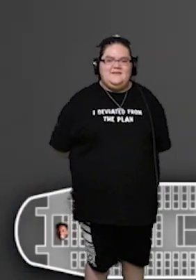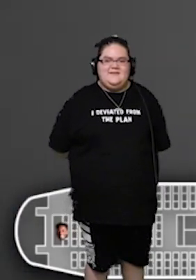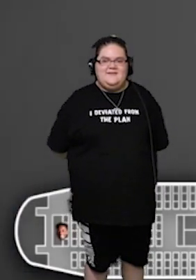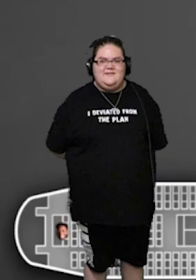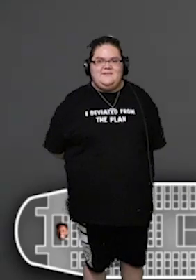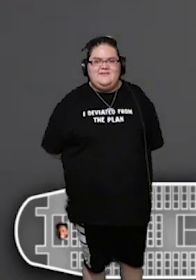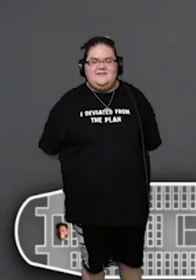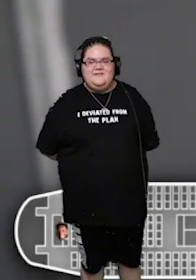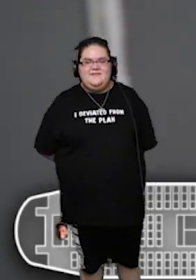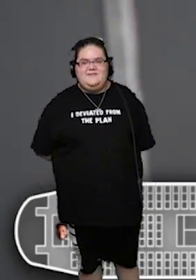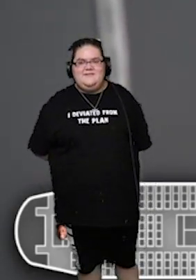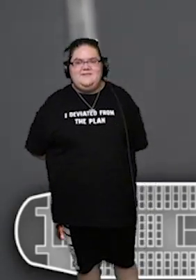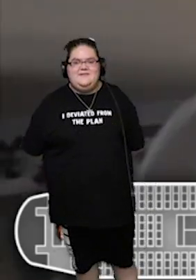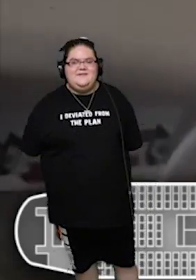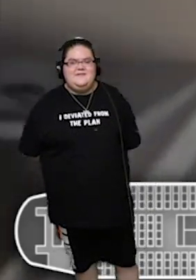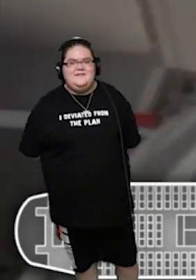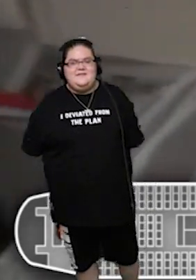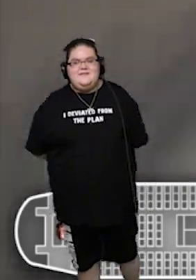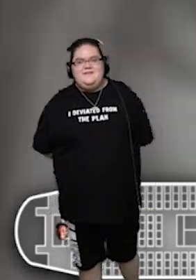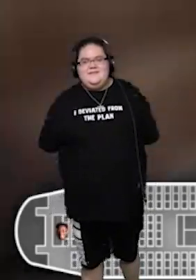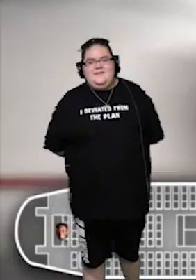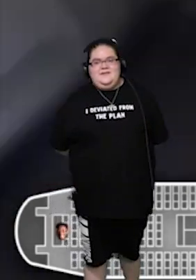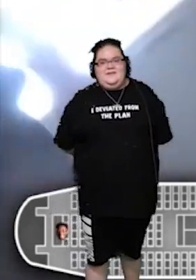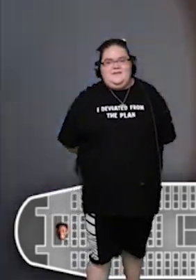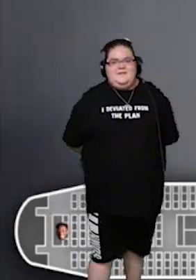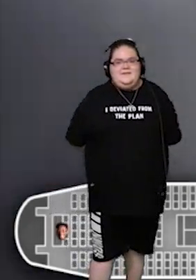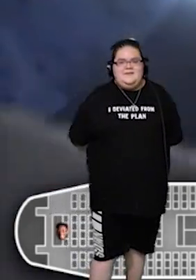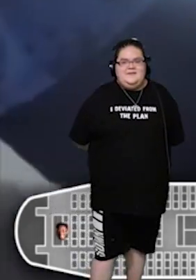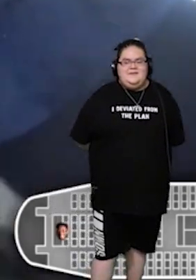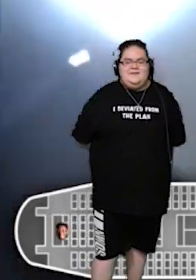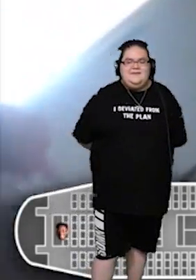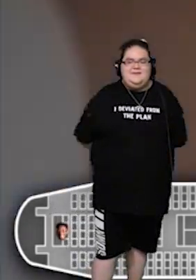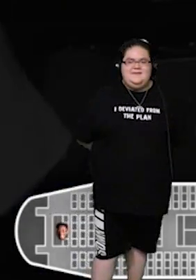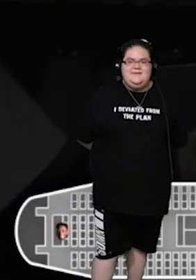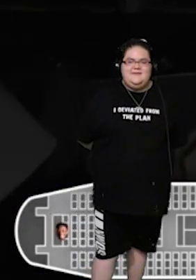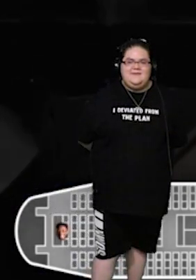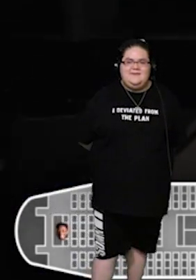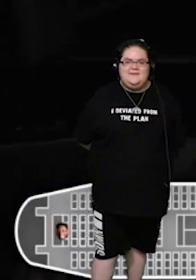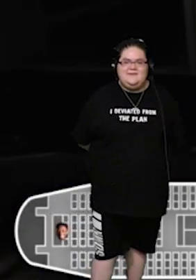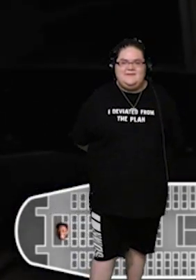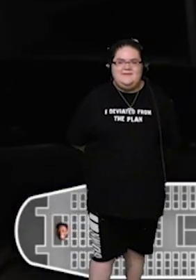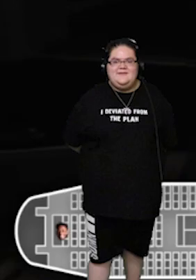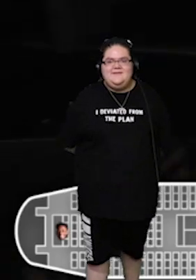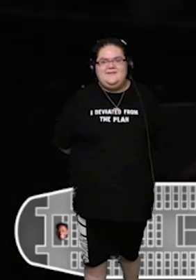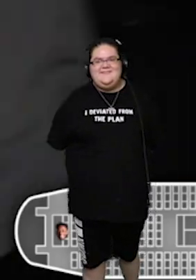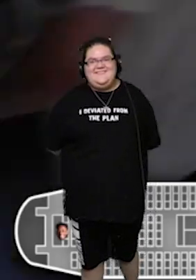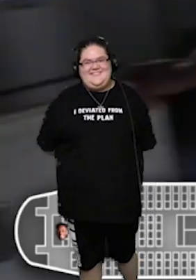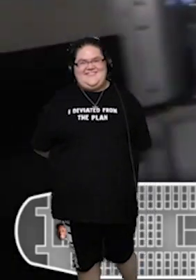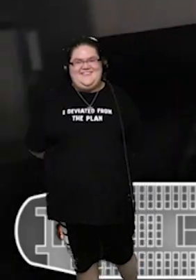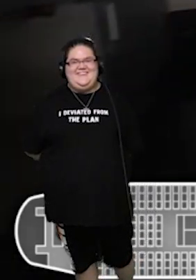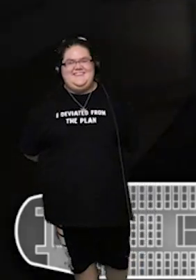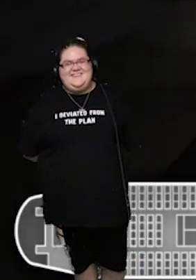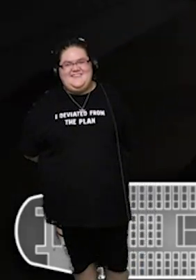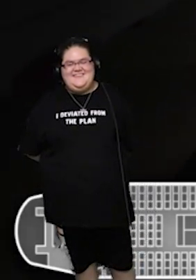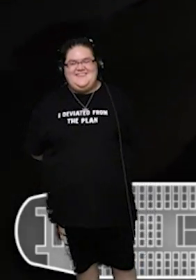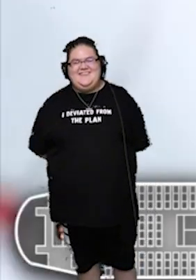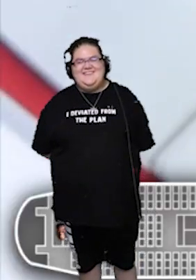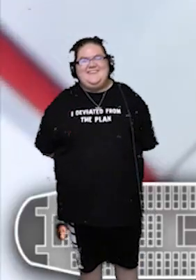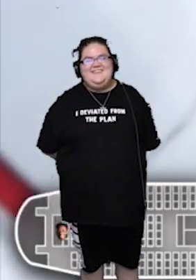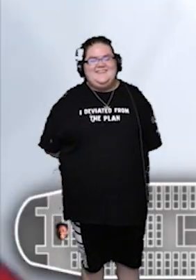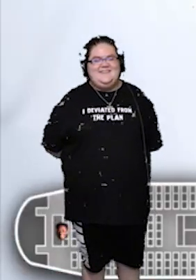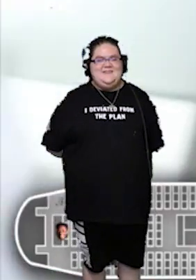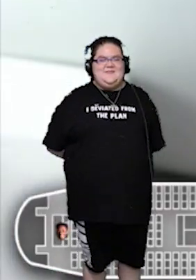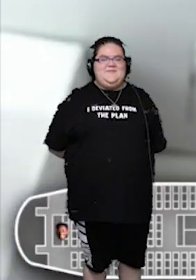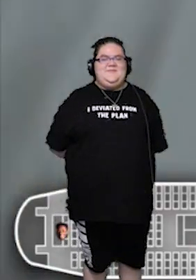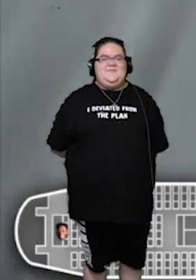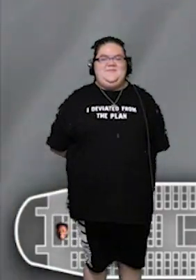No, this one. No, this one. He was in there. Yeah, and there's no one there? There's no Well, I thought that last time. But there isn't. Do we